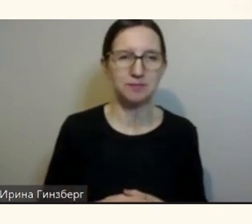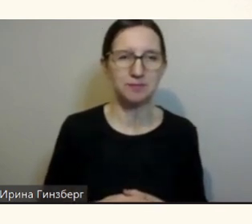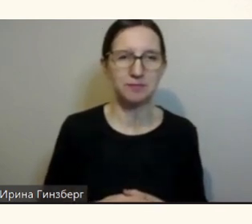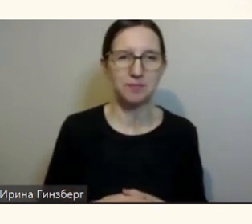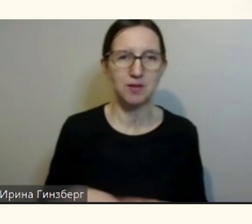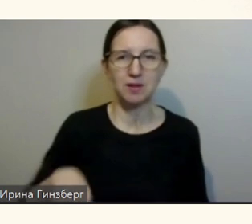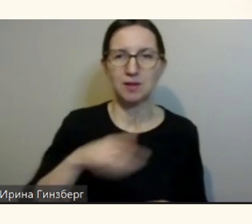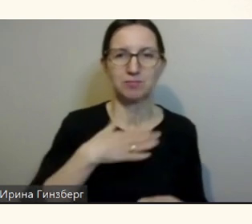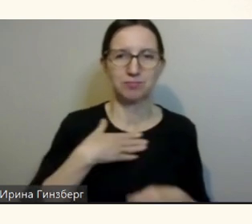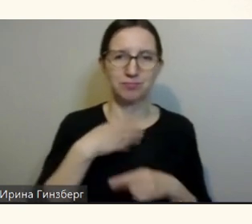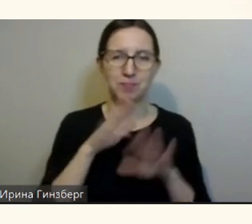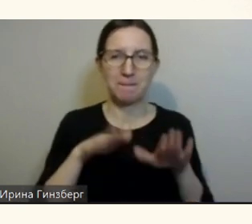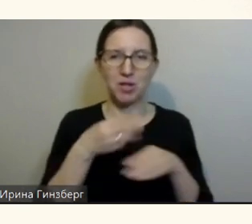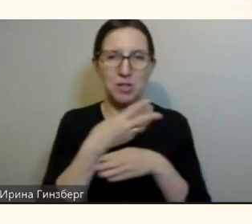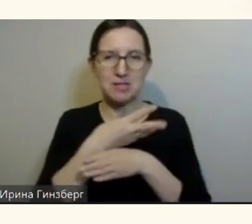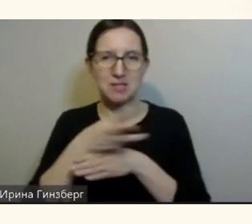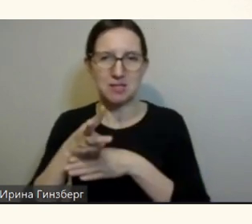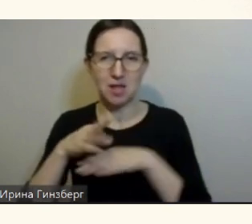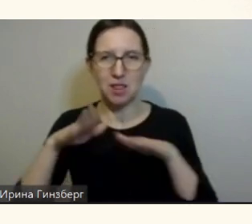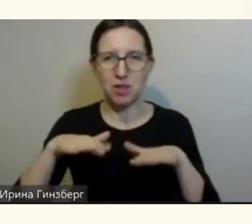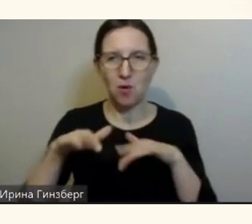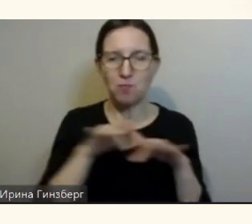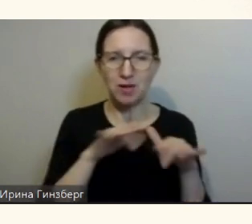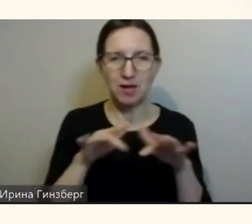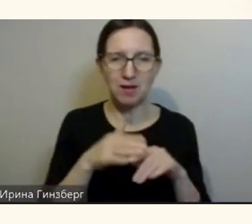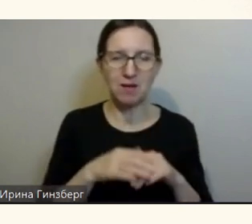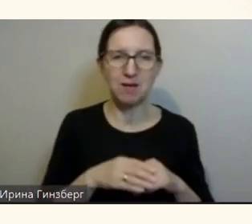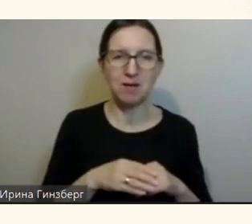the cones, the two